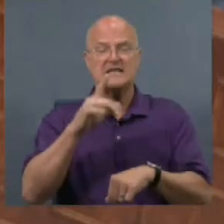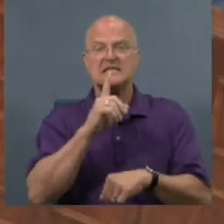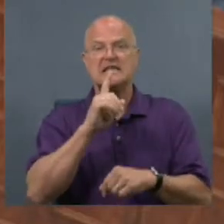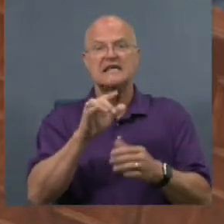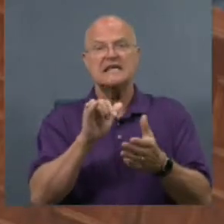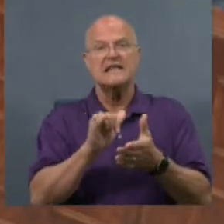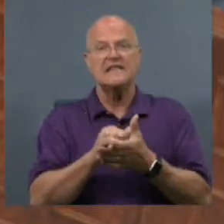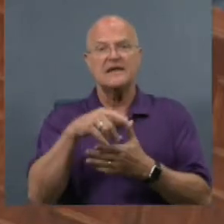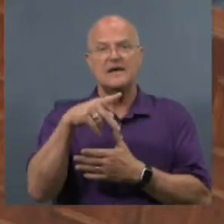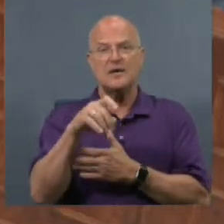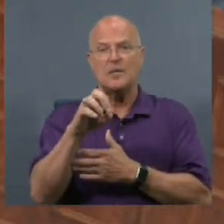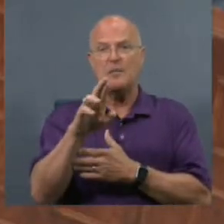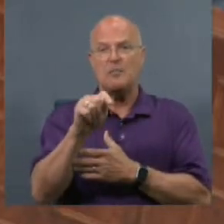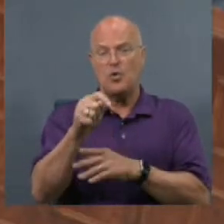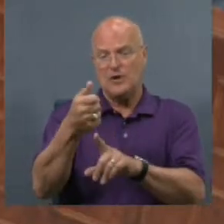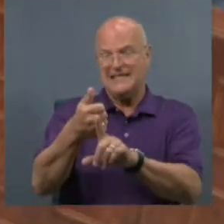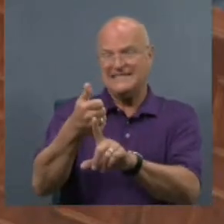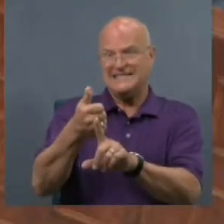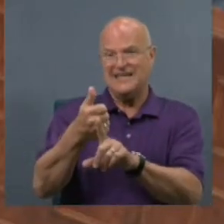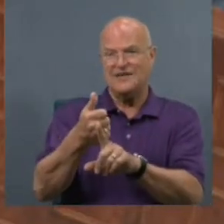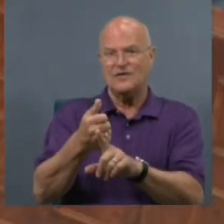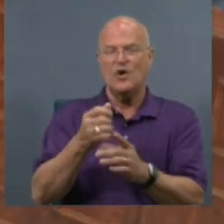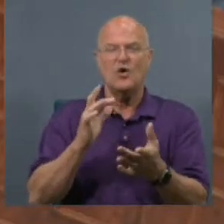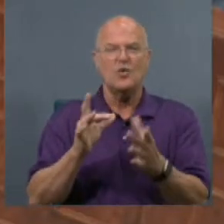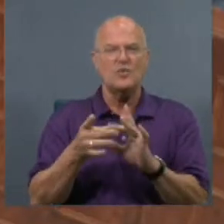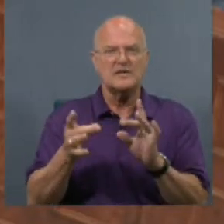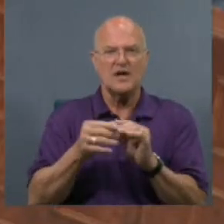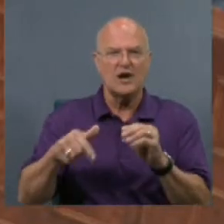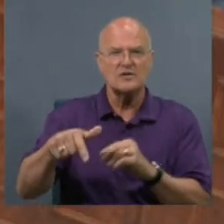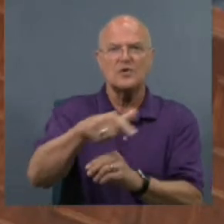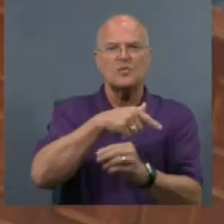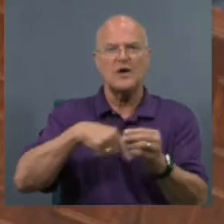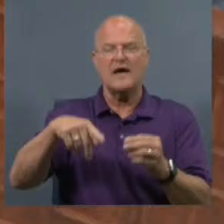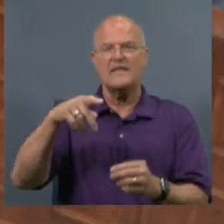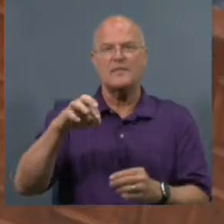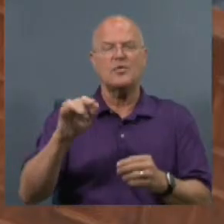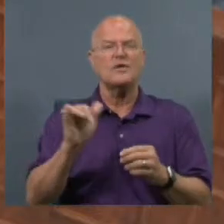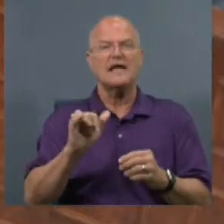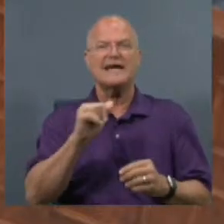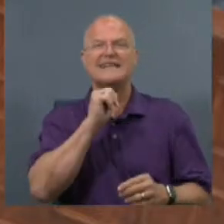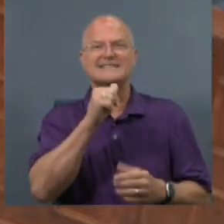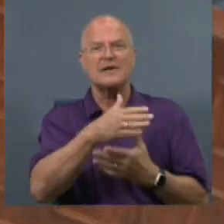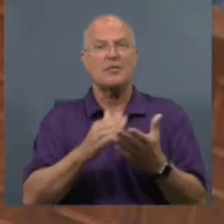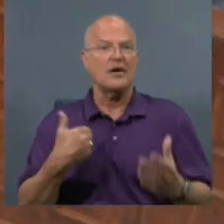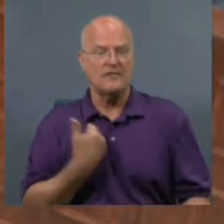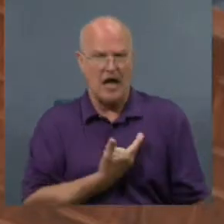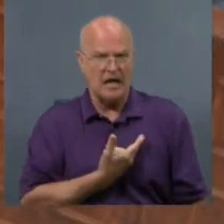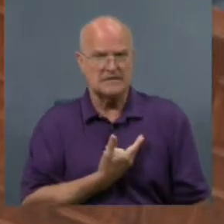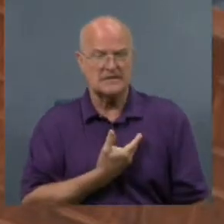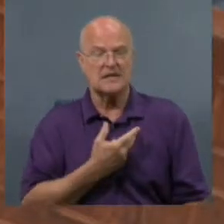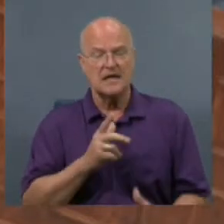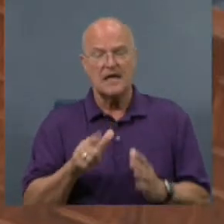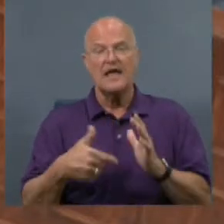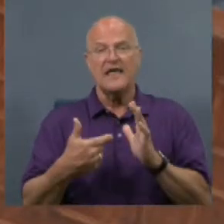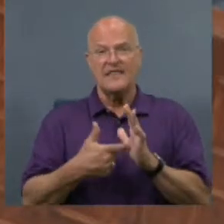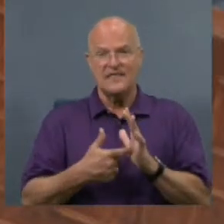the port itself. We sort of talked about the port like it's not a part of us. This